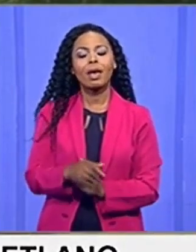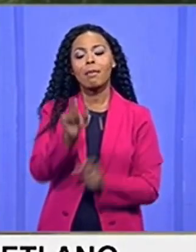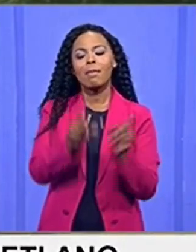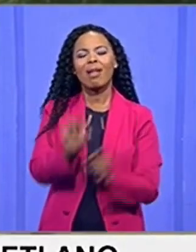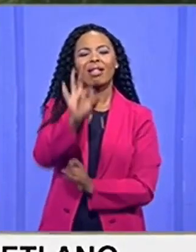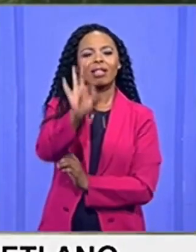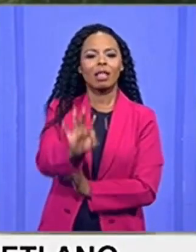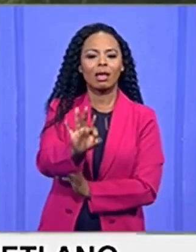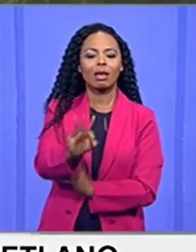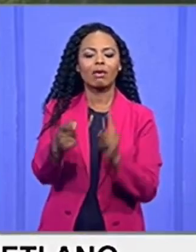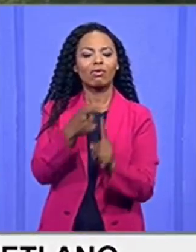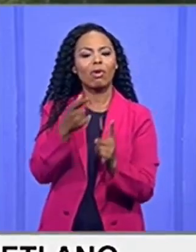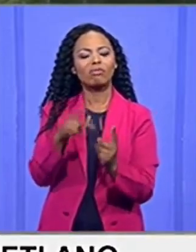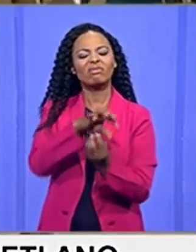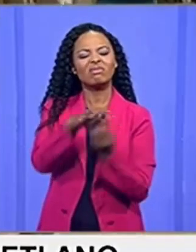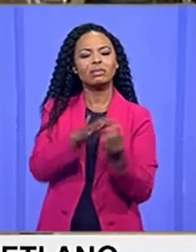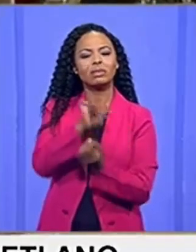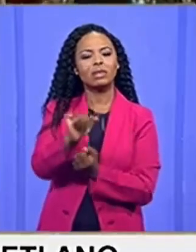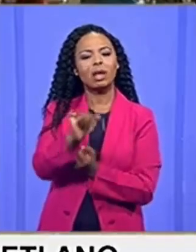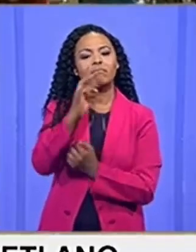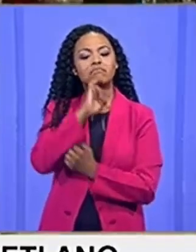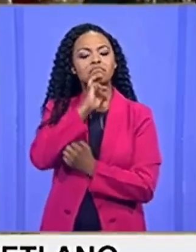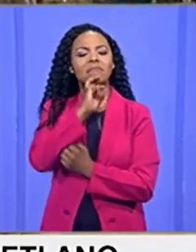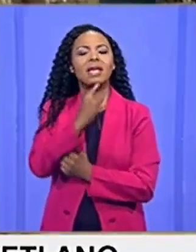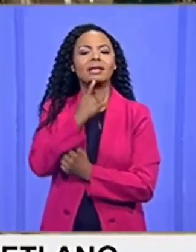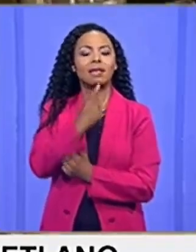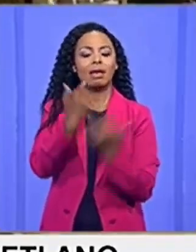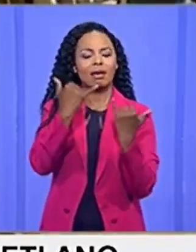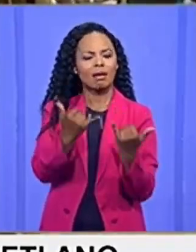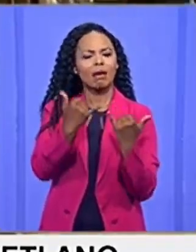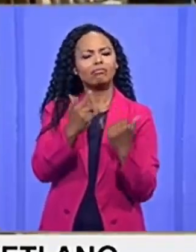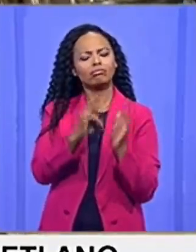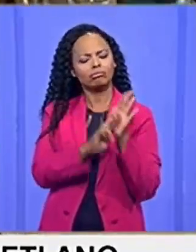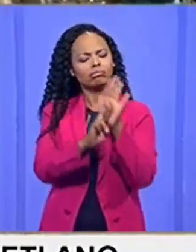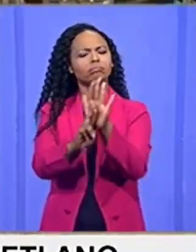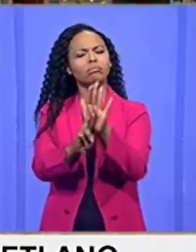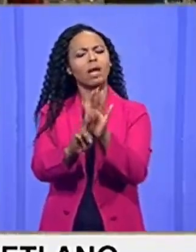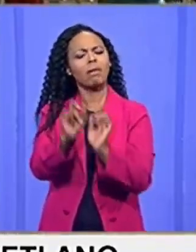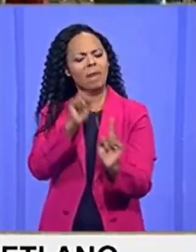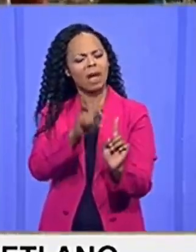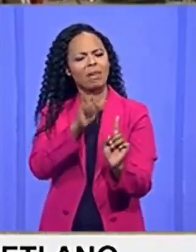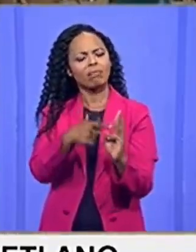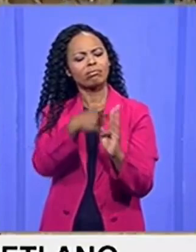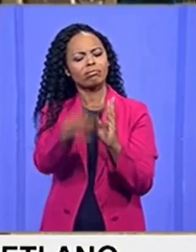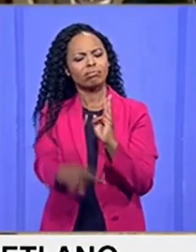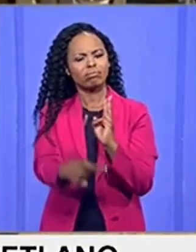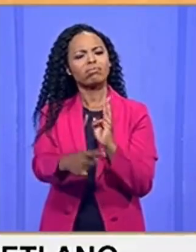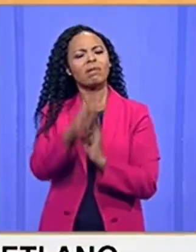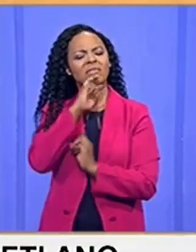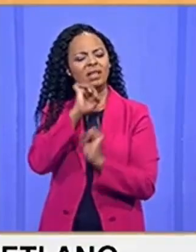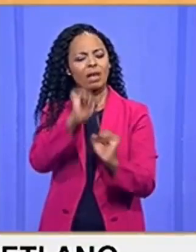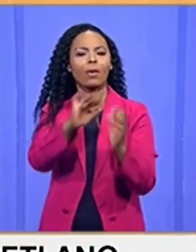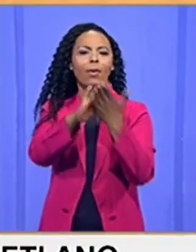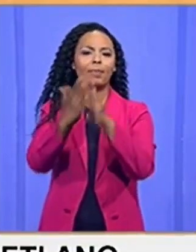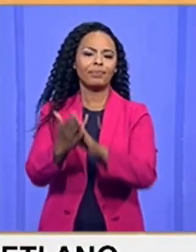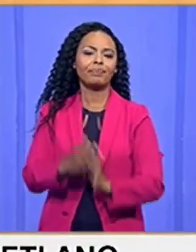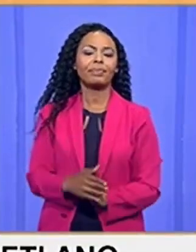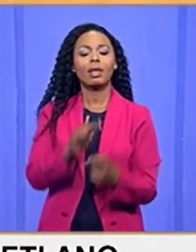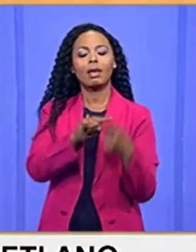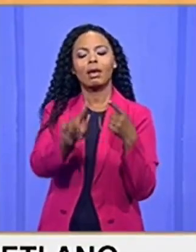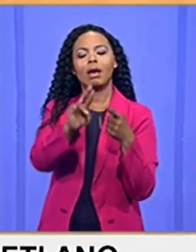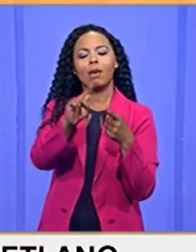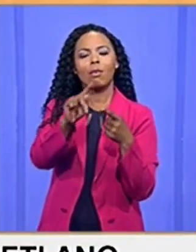bararo go tswa mo lelapeng la segosi ba ba ipegang e le bona ba e leng dikgosi tsa morafe ono. Bona ke